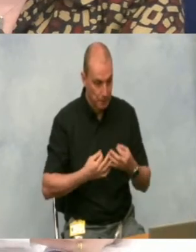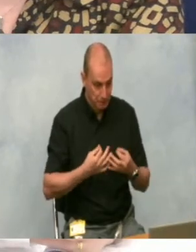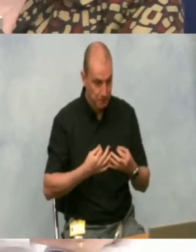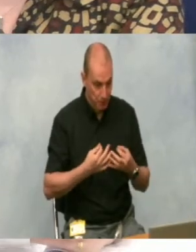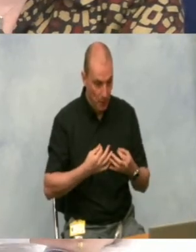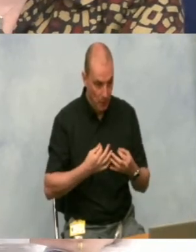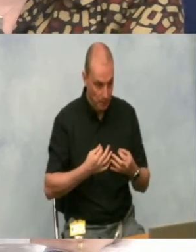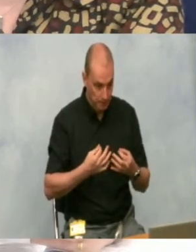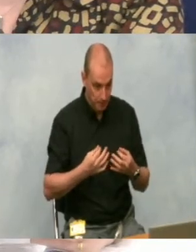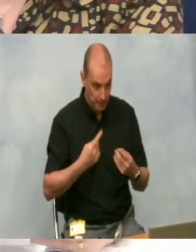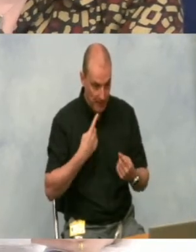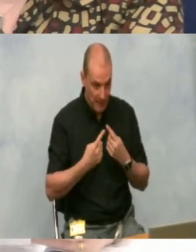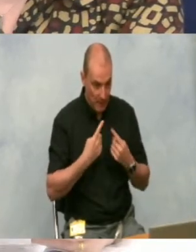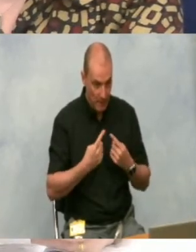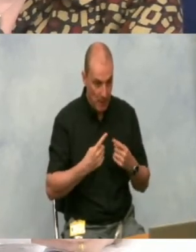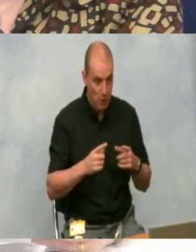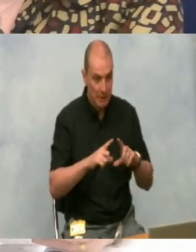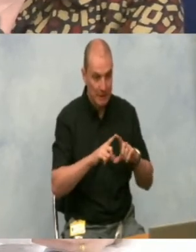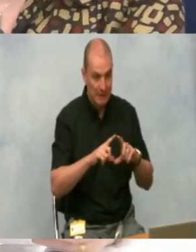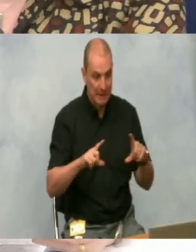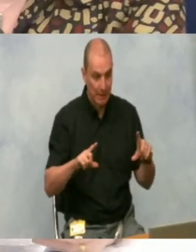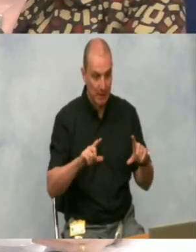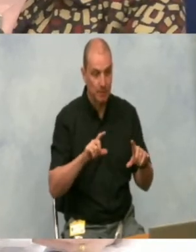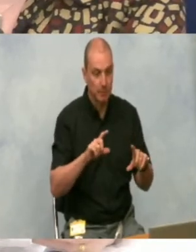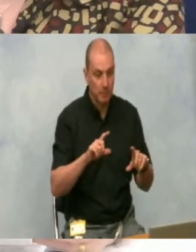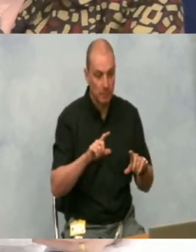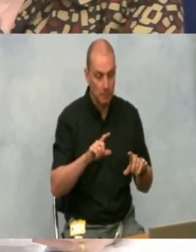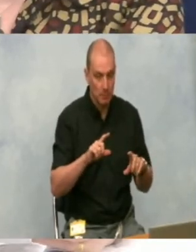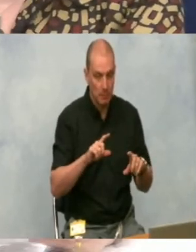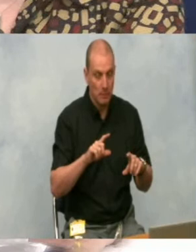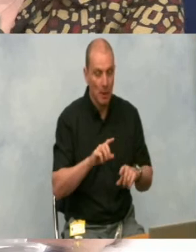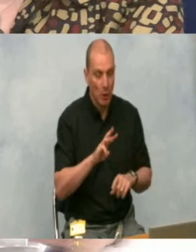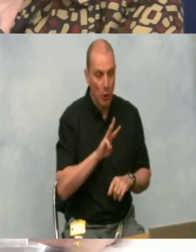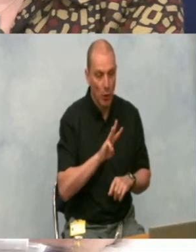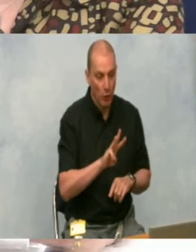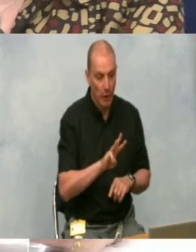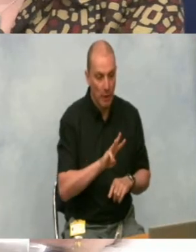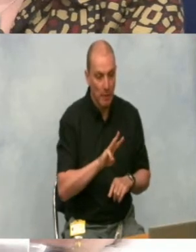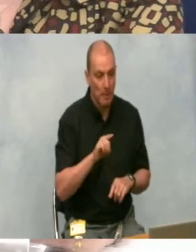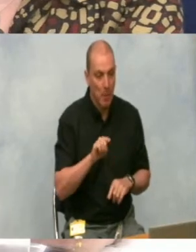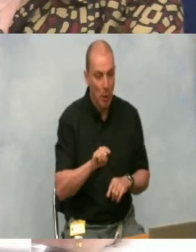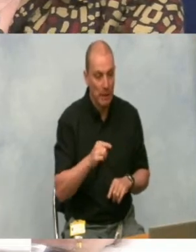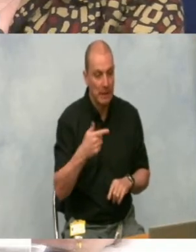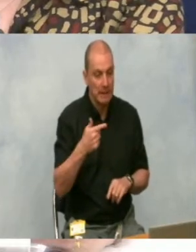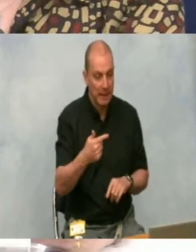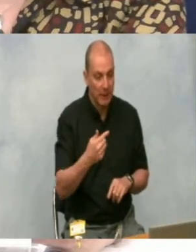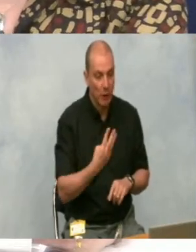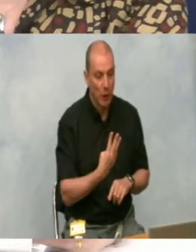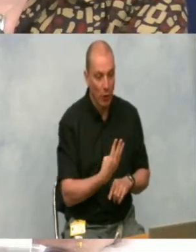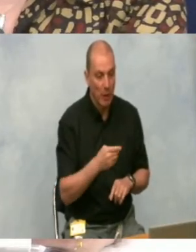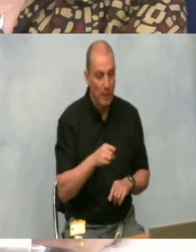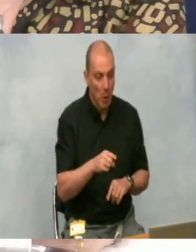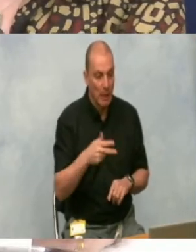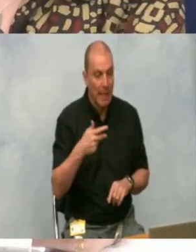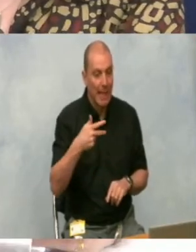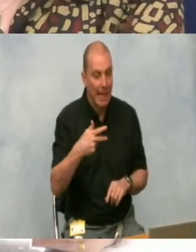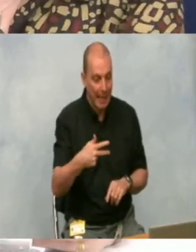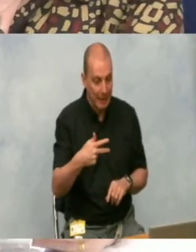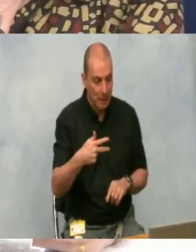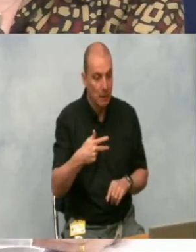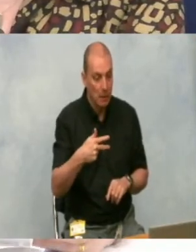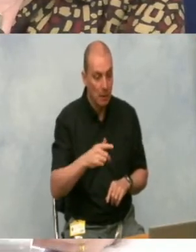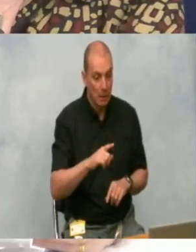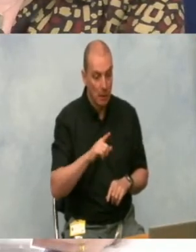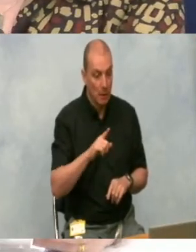out in sections 3.6, 3.7 and 3.8 of the report. However, in summary,